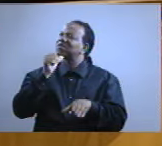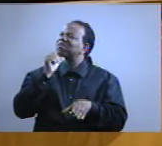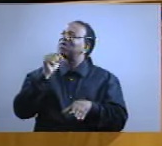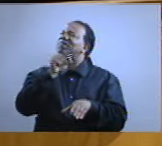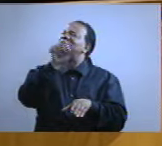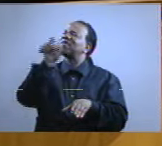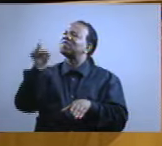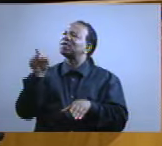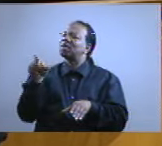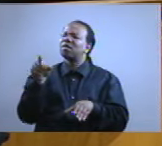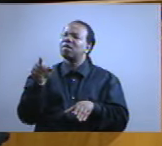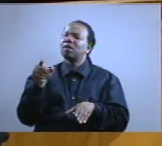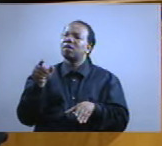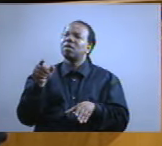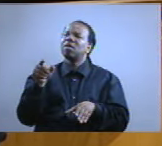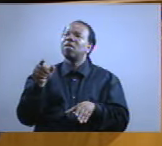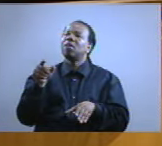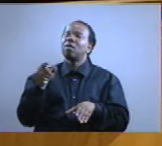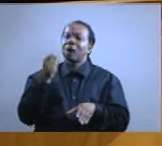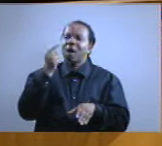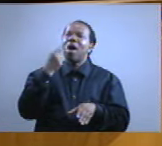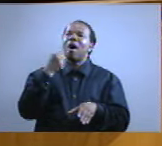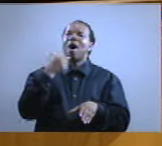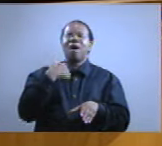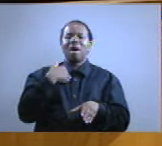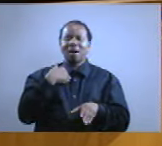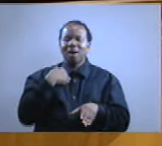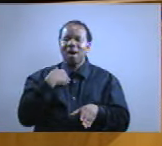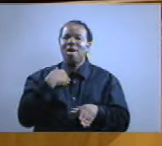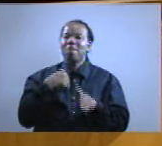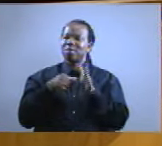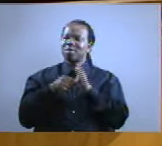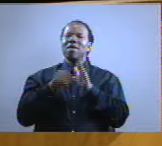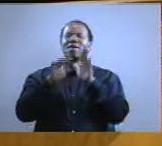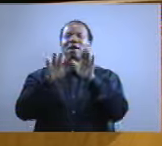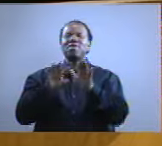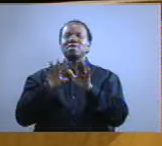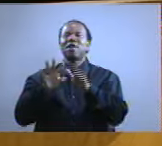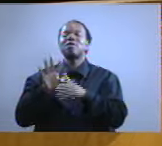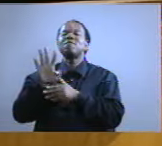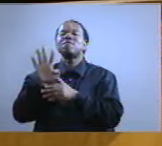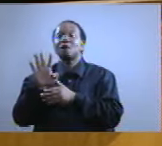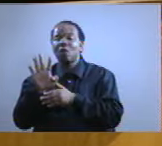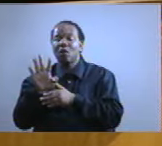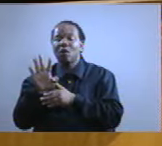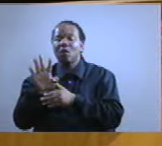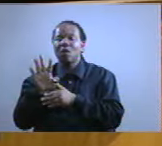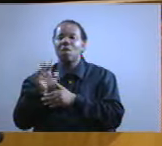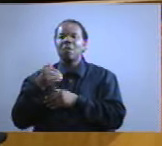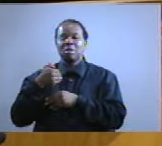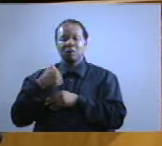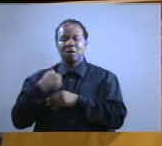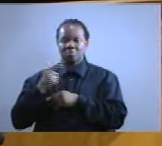realize why it was important that in 1994 they went out, and even subsequently, to go and vote for an